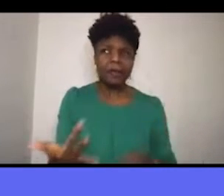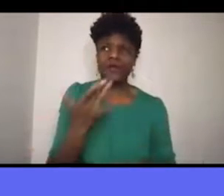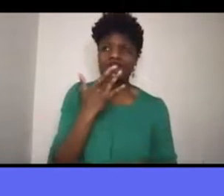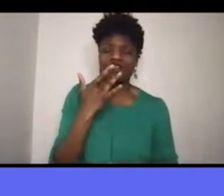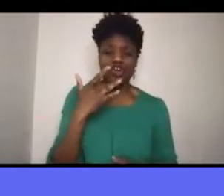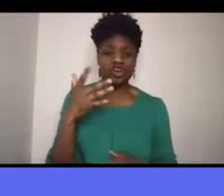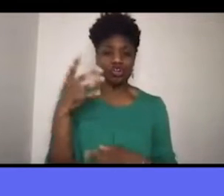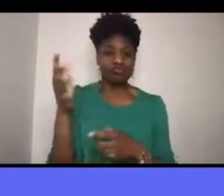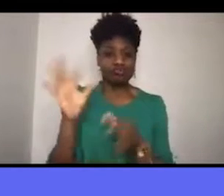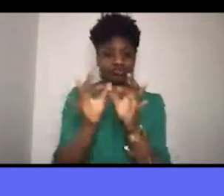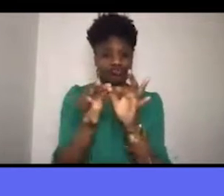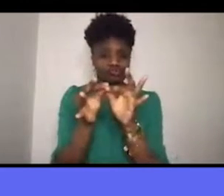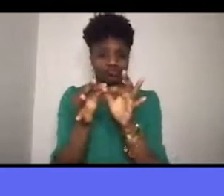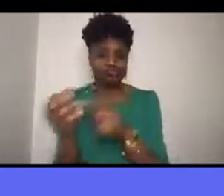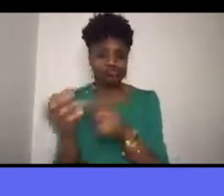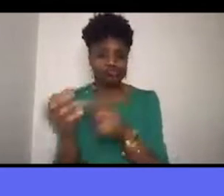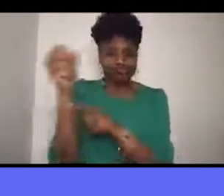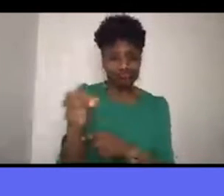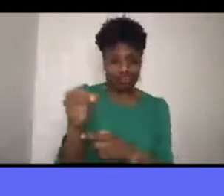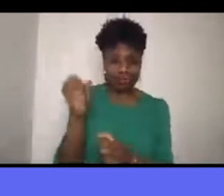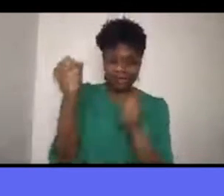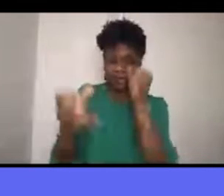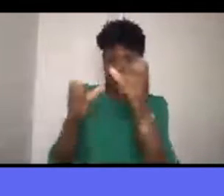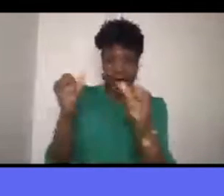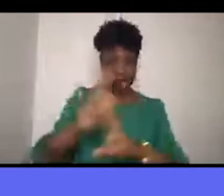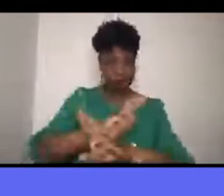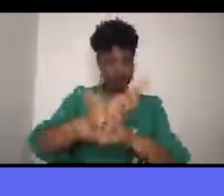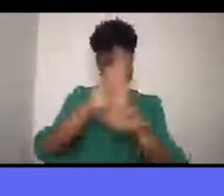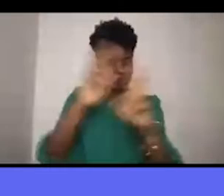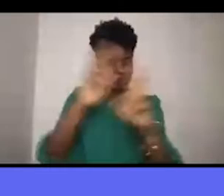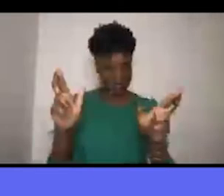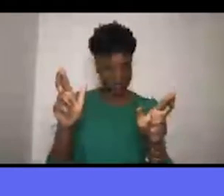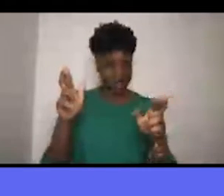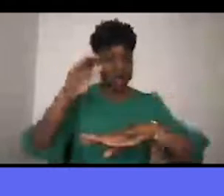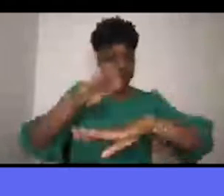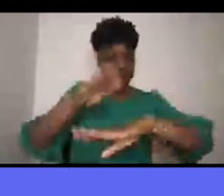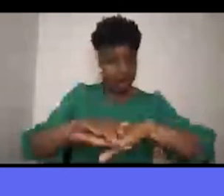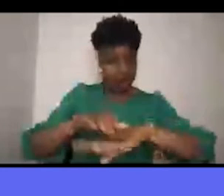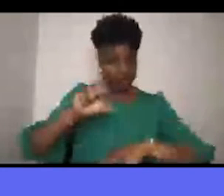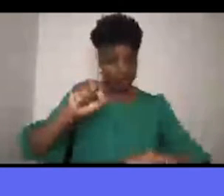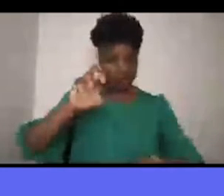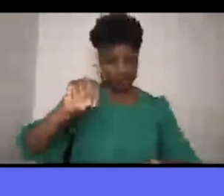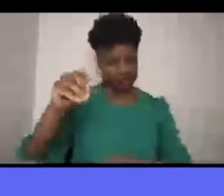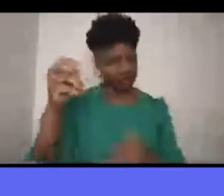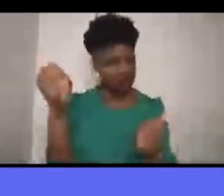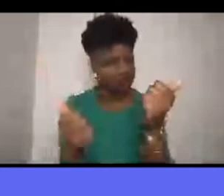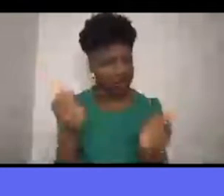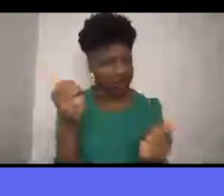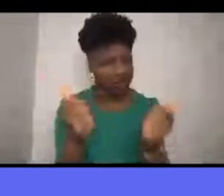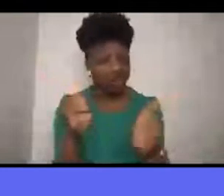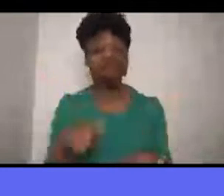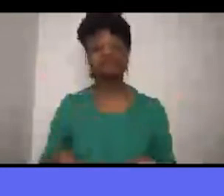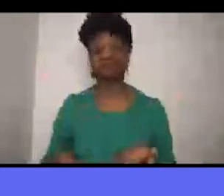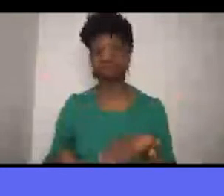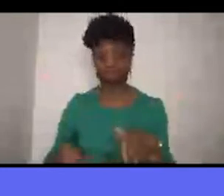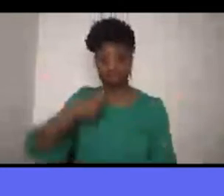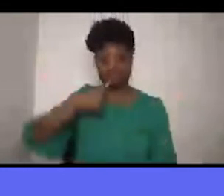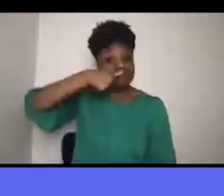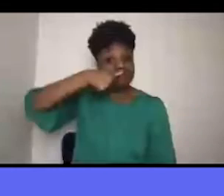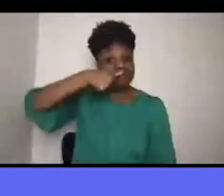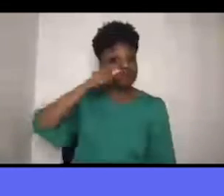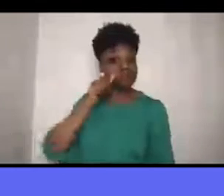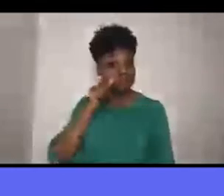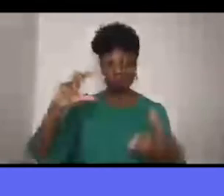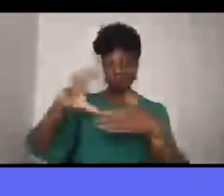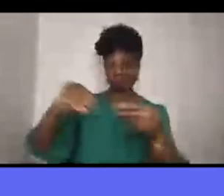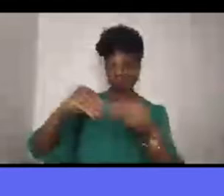message? Yeah, definitely. Their native language being sign language, that will always be, and